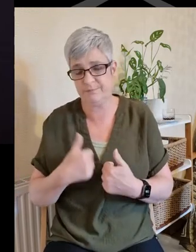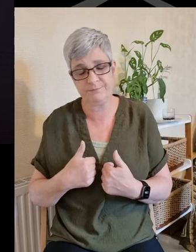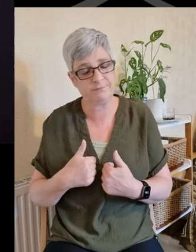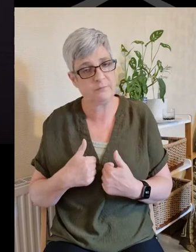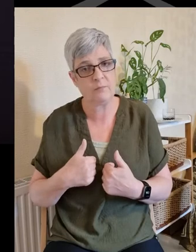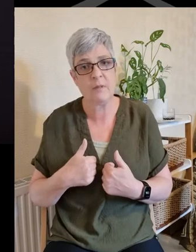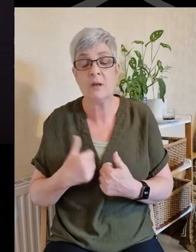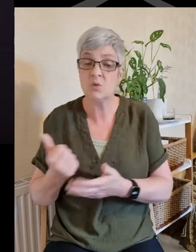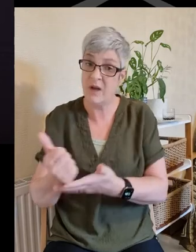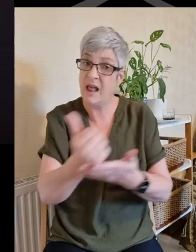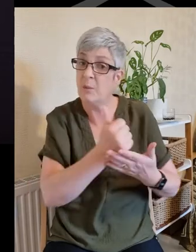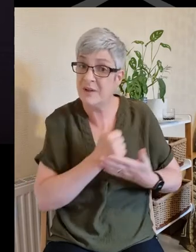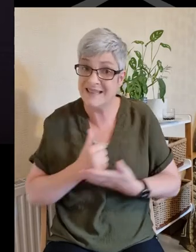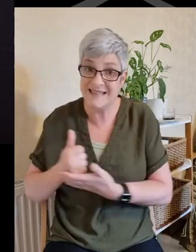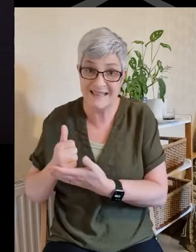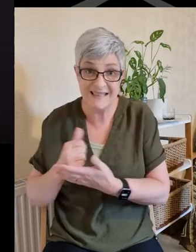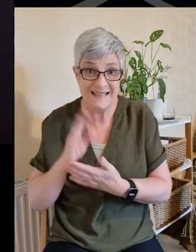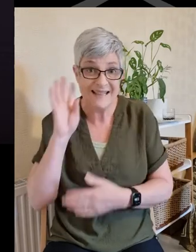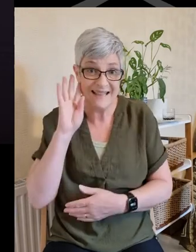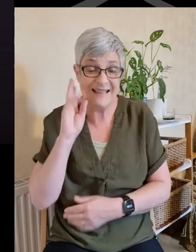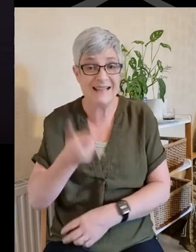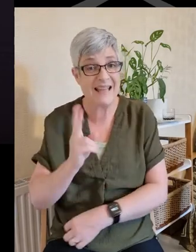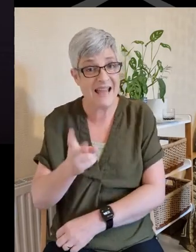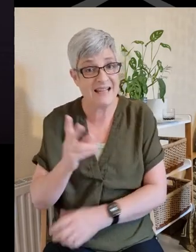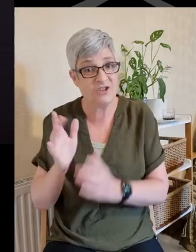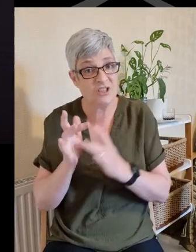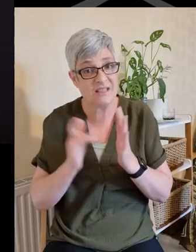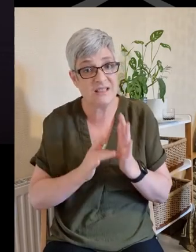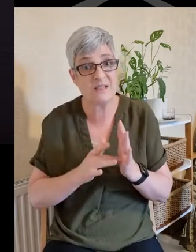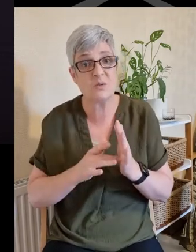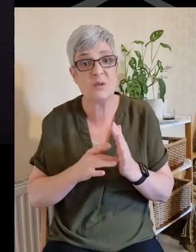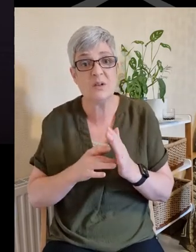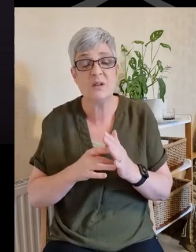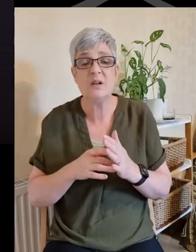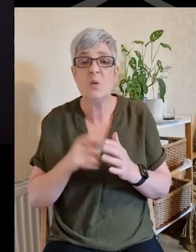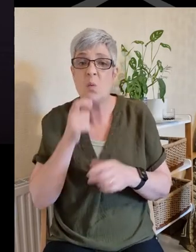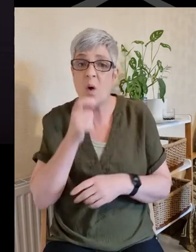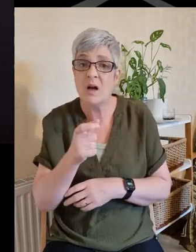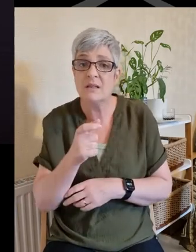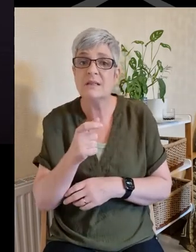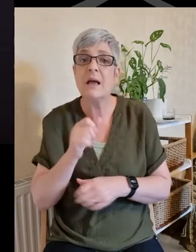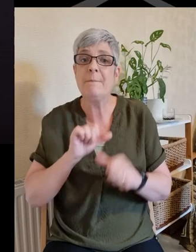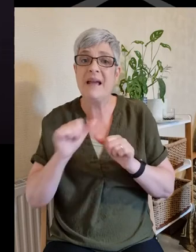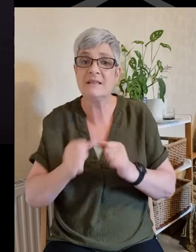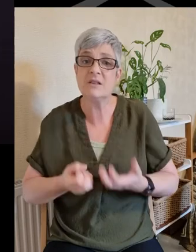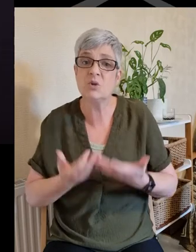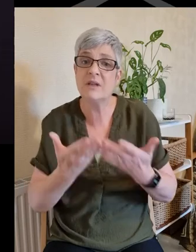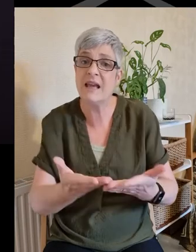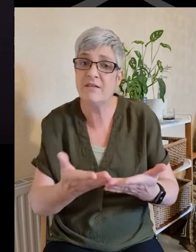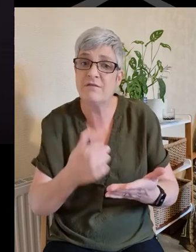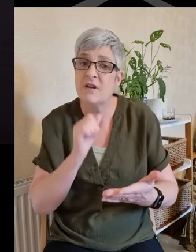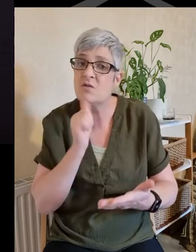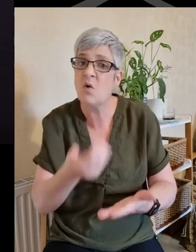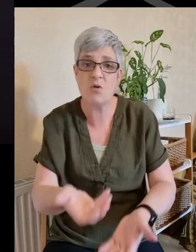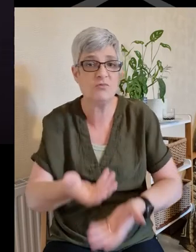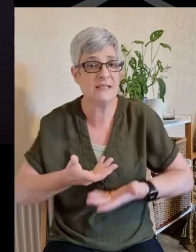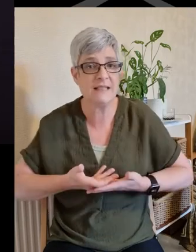us to hear again Jesus' words about it being better to give than to receive, about the last being